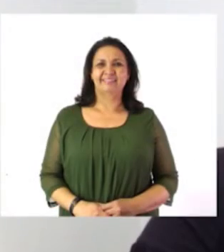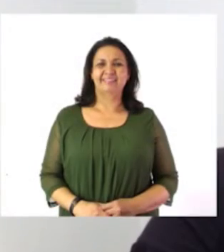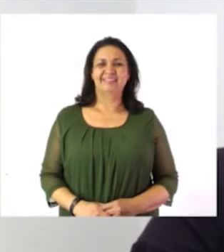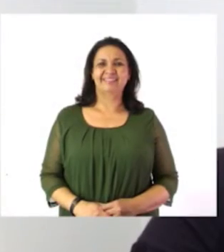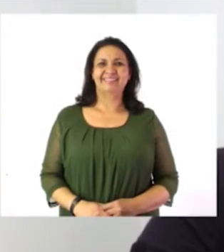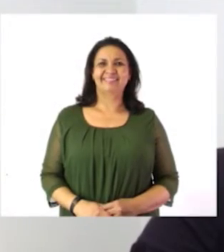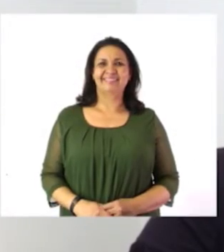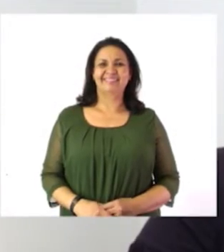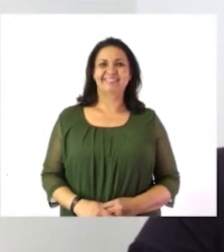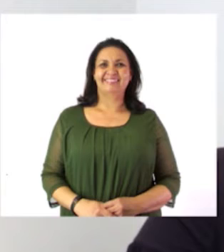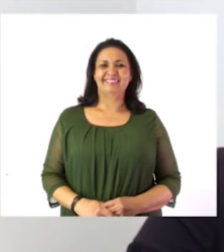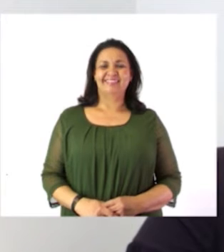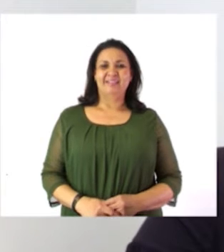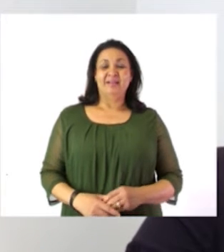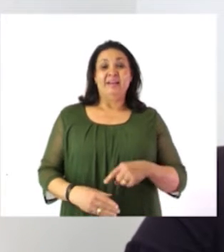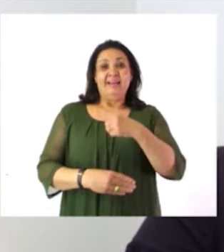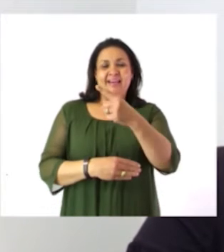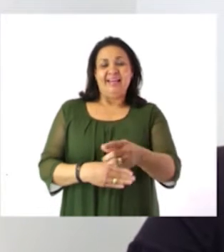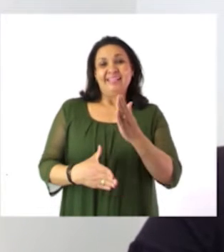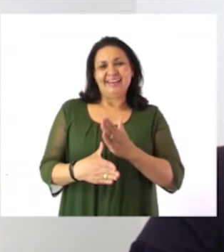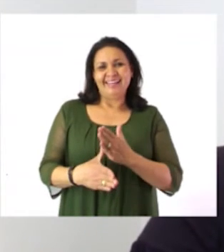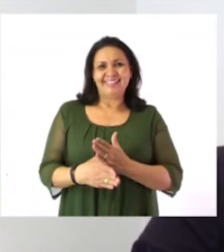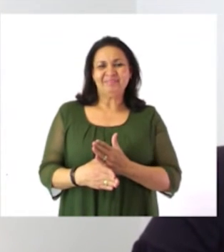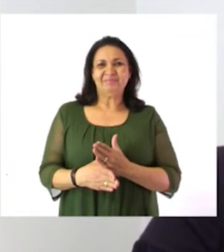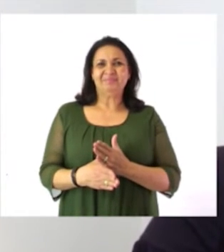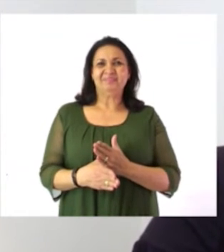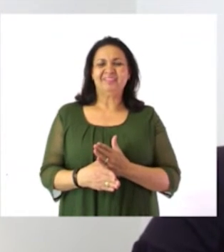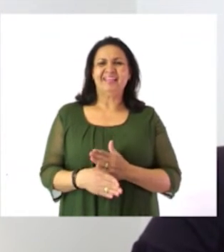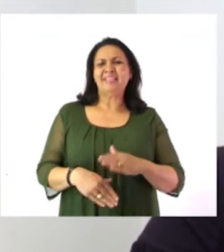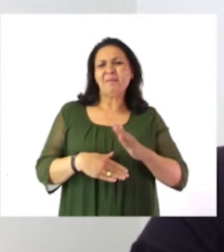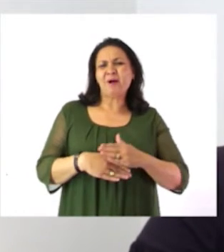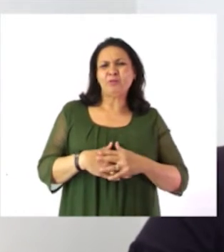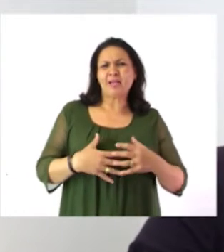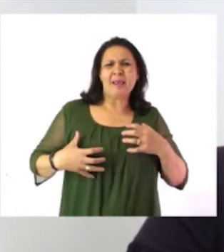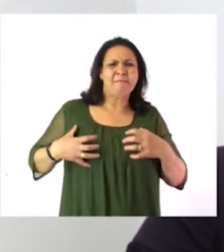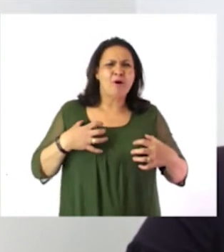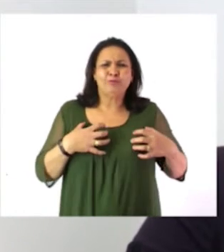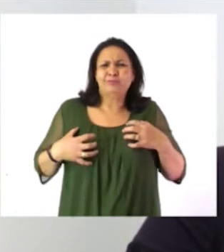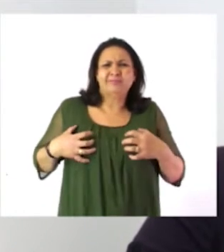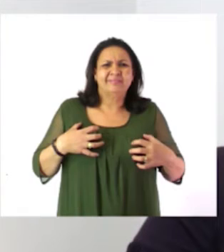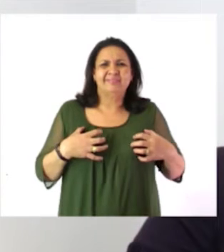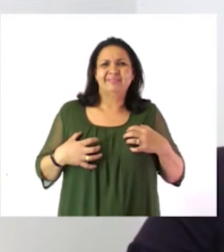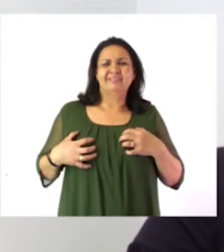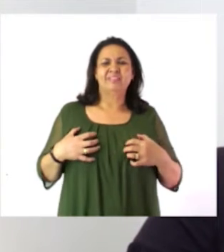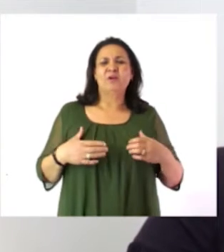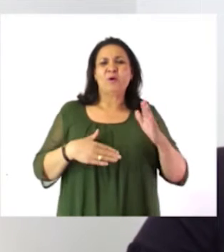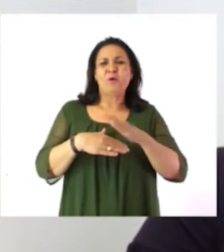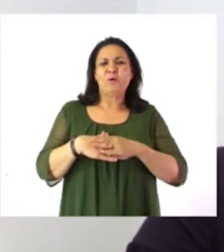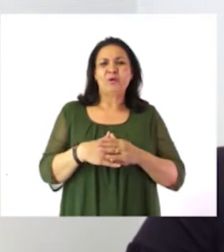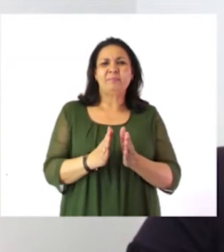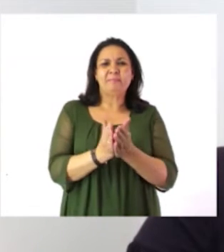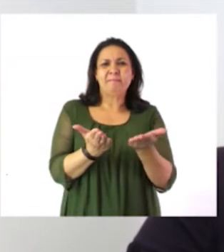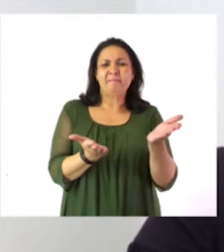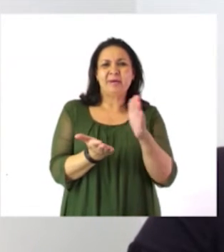I hope you are ready for our next lesson, and this lesson is all about our emotions and it's on page